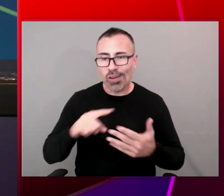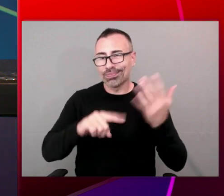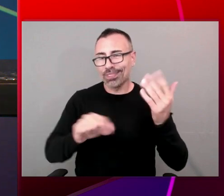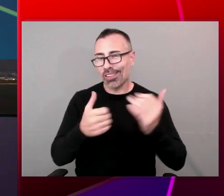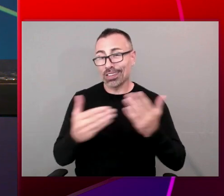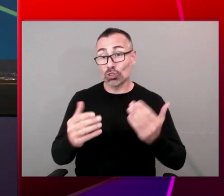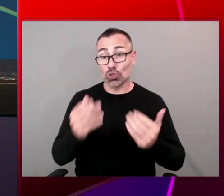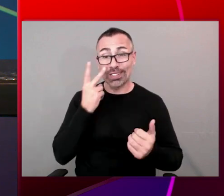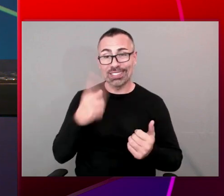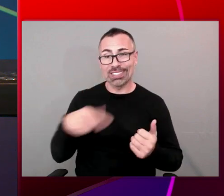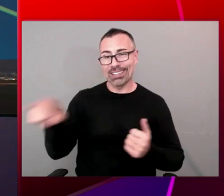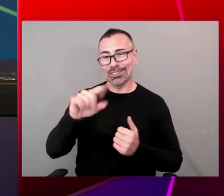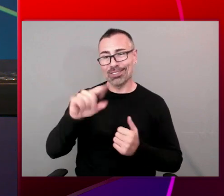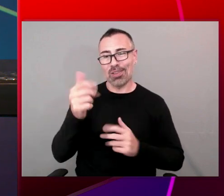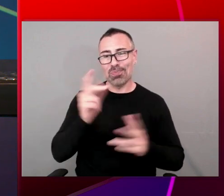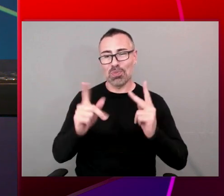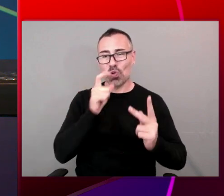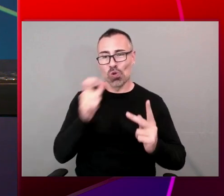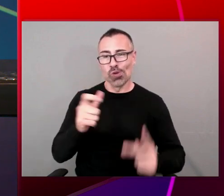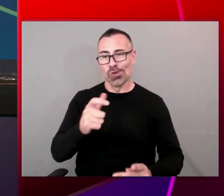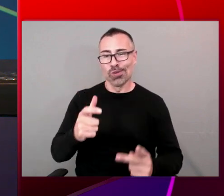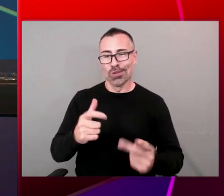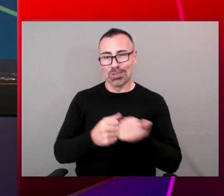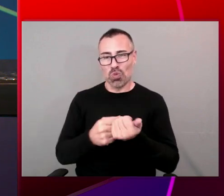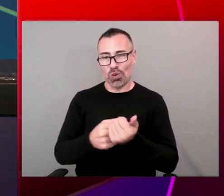there. So cool, wow.